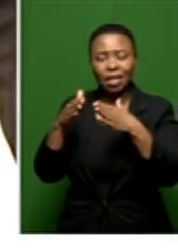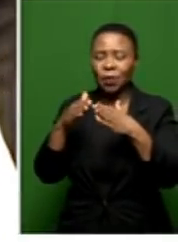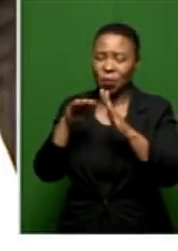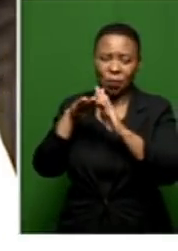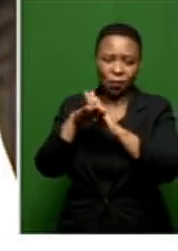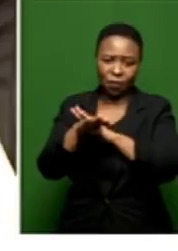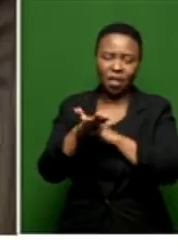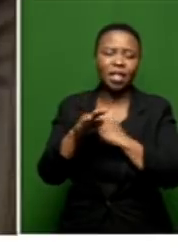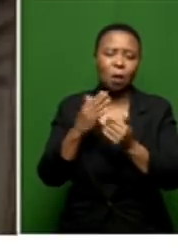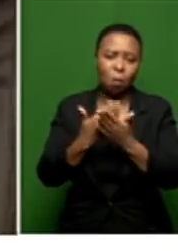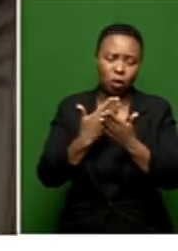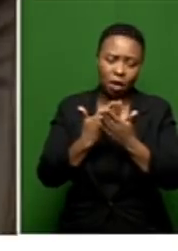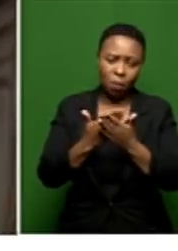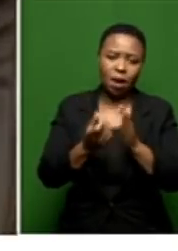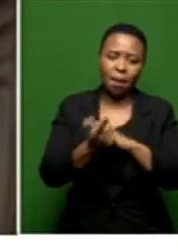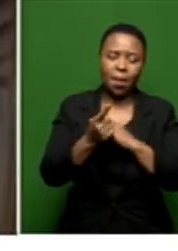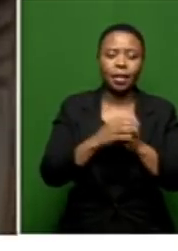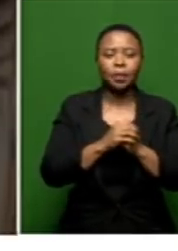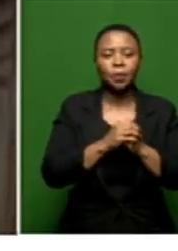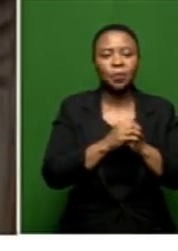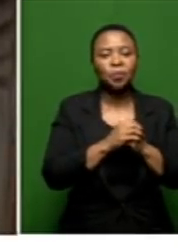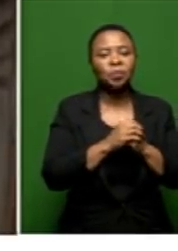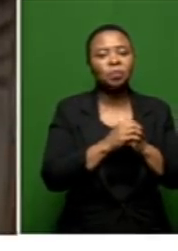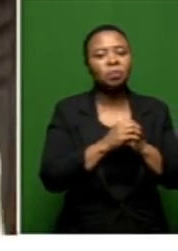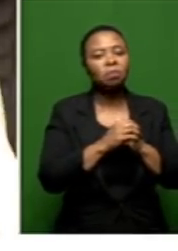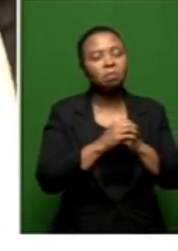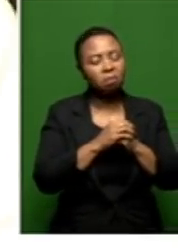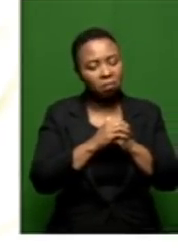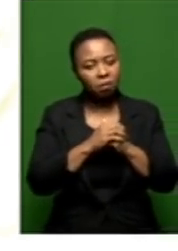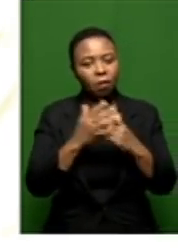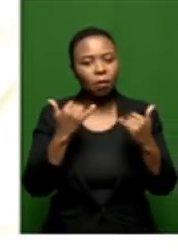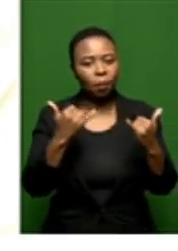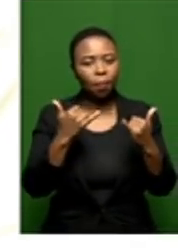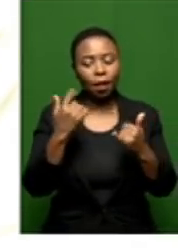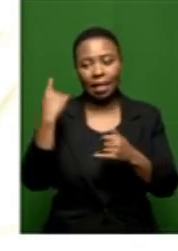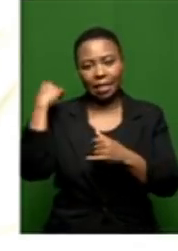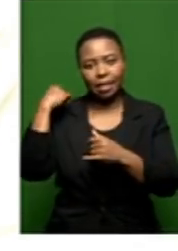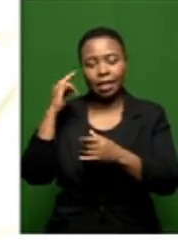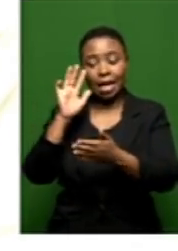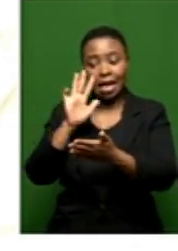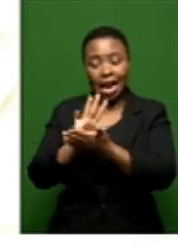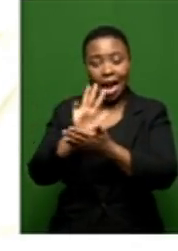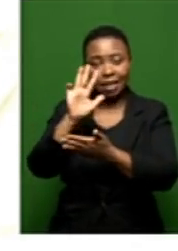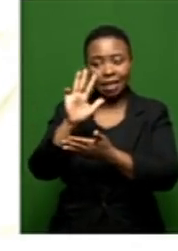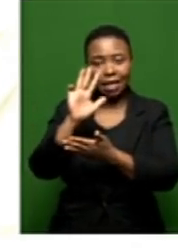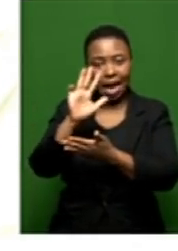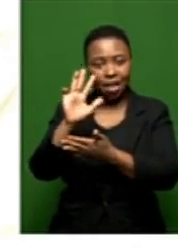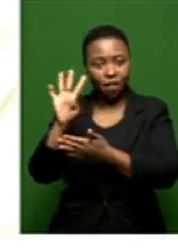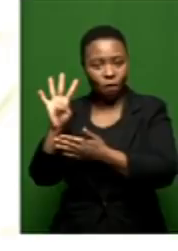Well, if you look at voter turnouts since 1994,